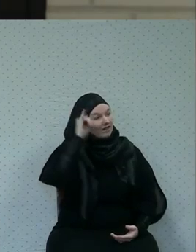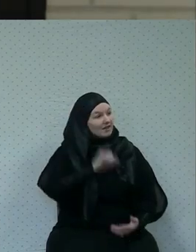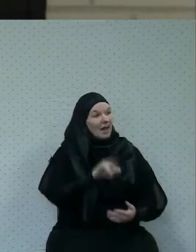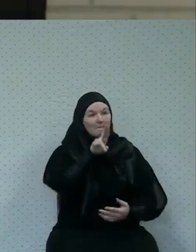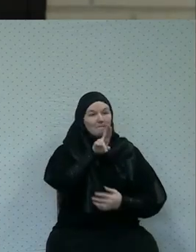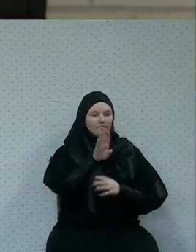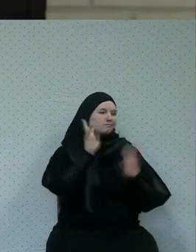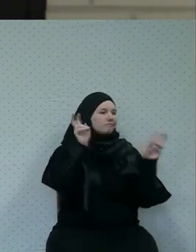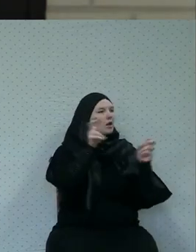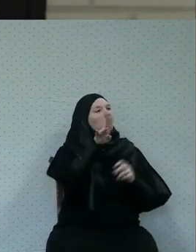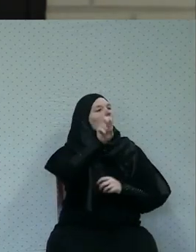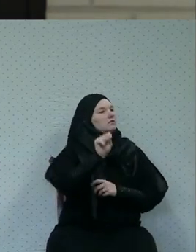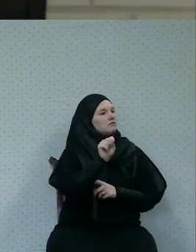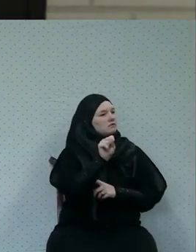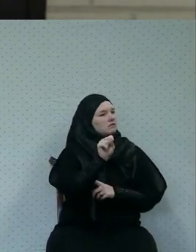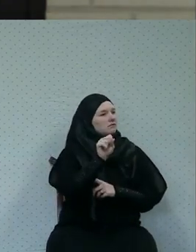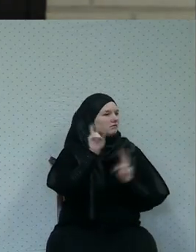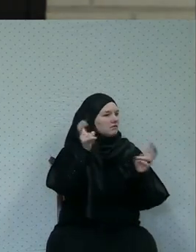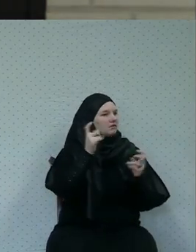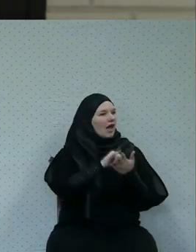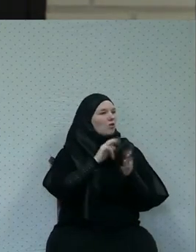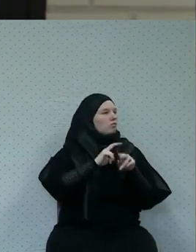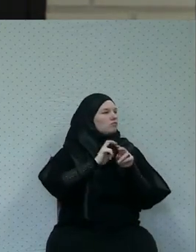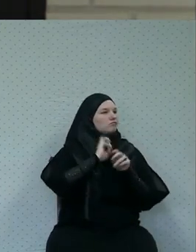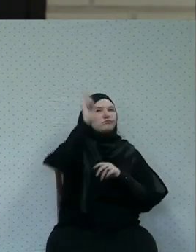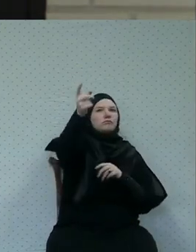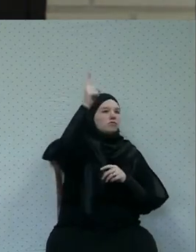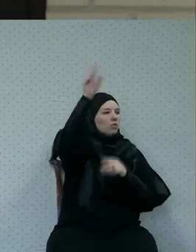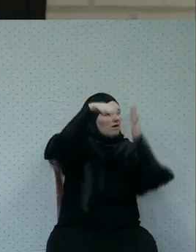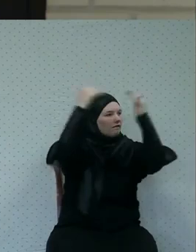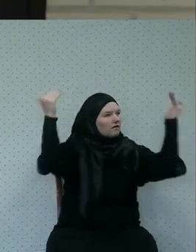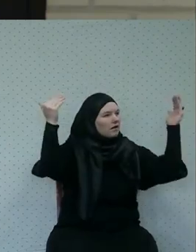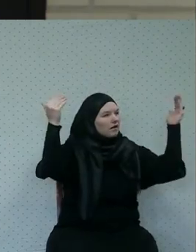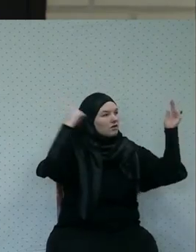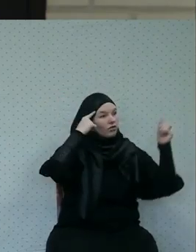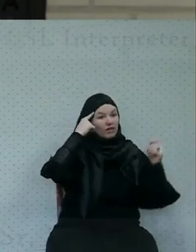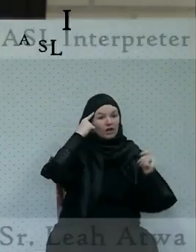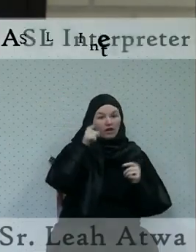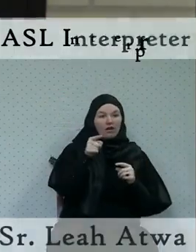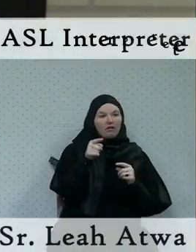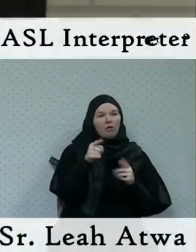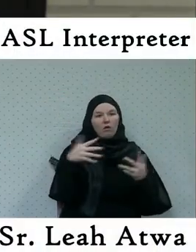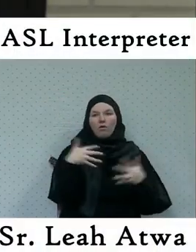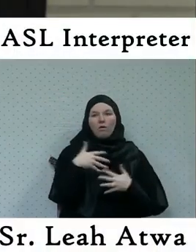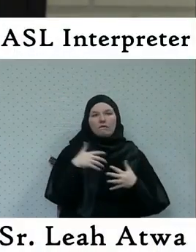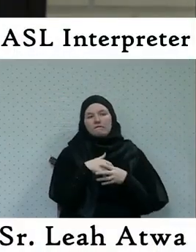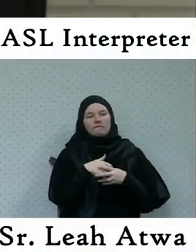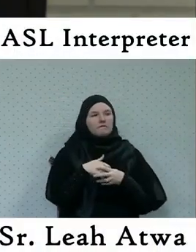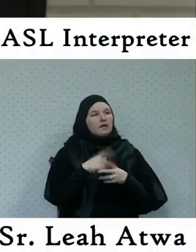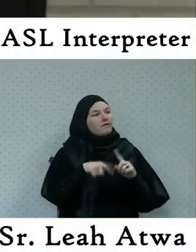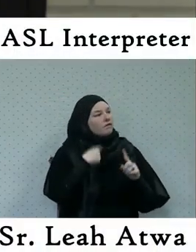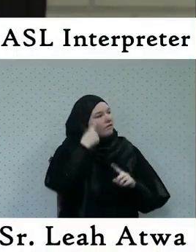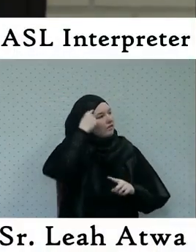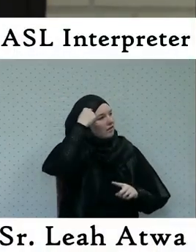it. But if you think, even by mistake, that the bus in front of you will take you where you